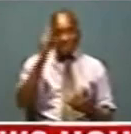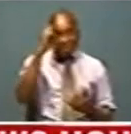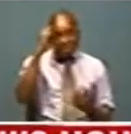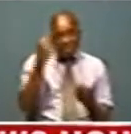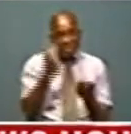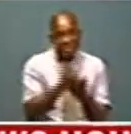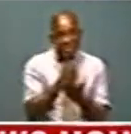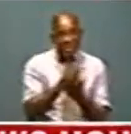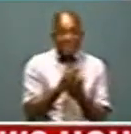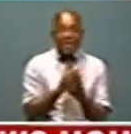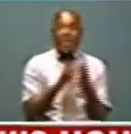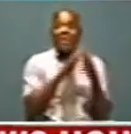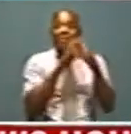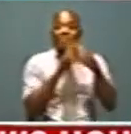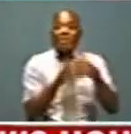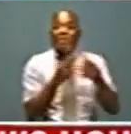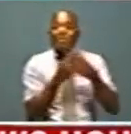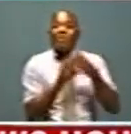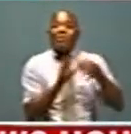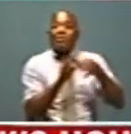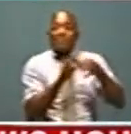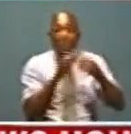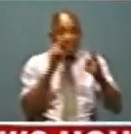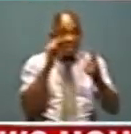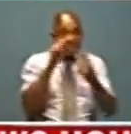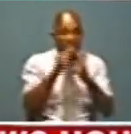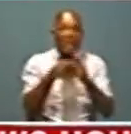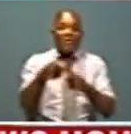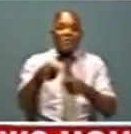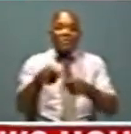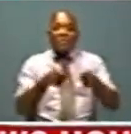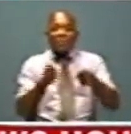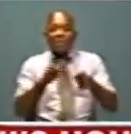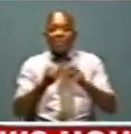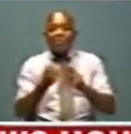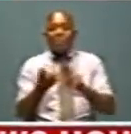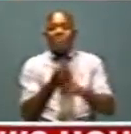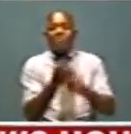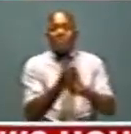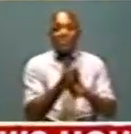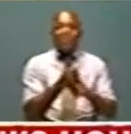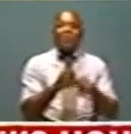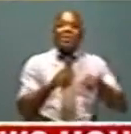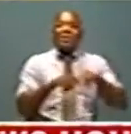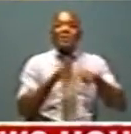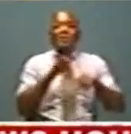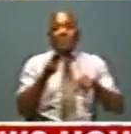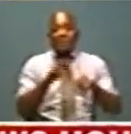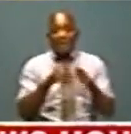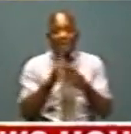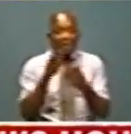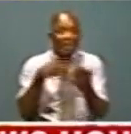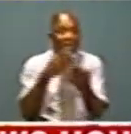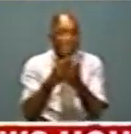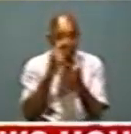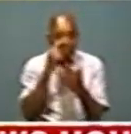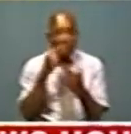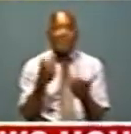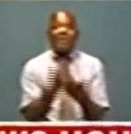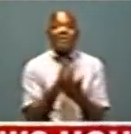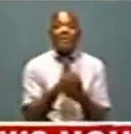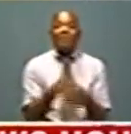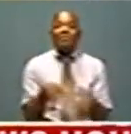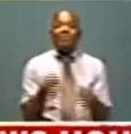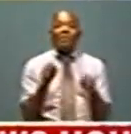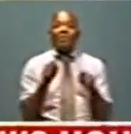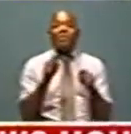Ghana and the US have set a target to control the epidemic in the Western region. To achieve this goal, Ghana adopted